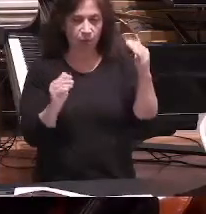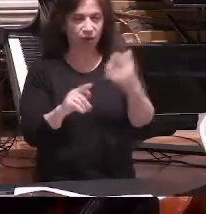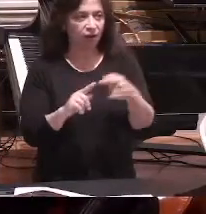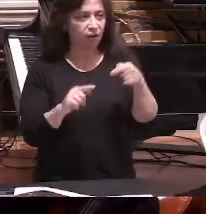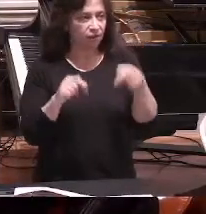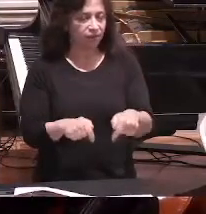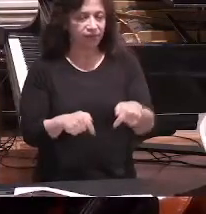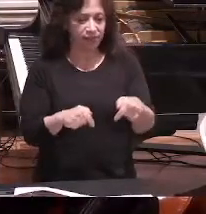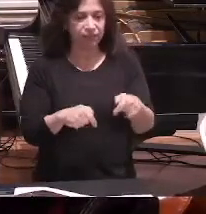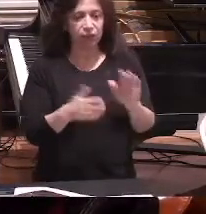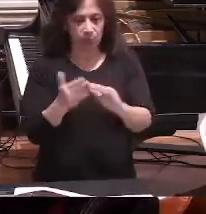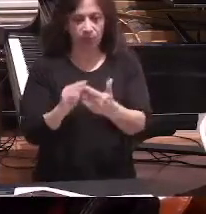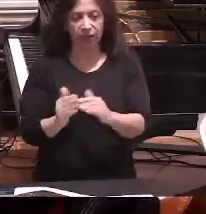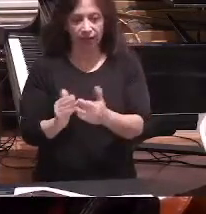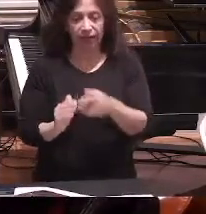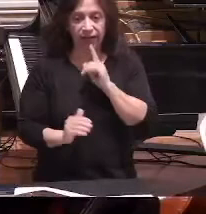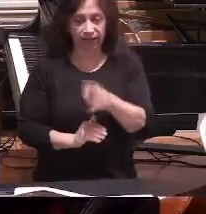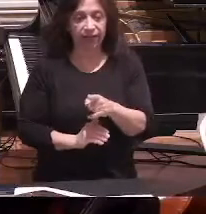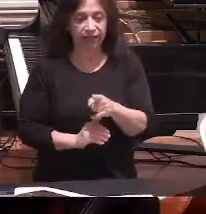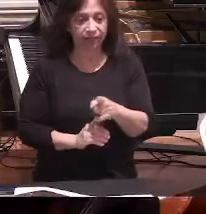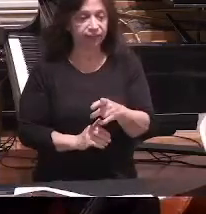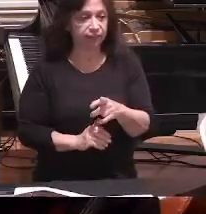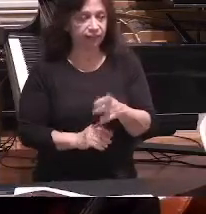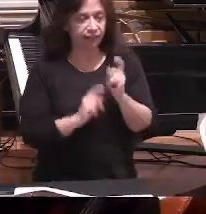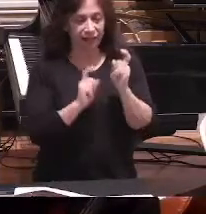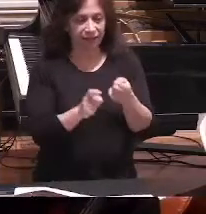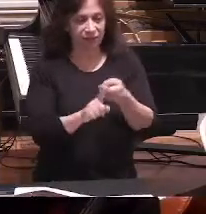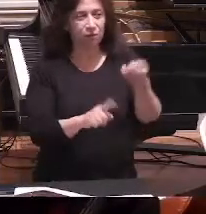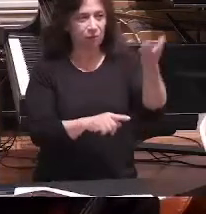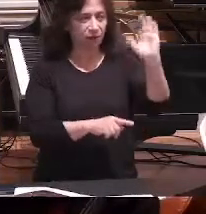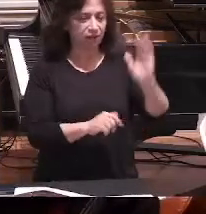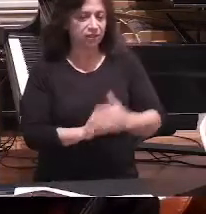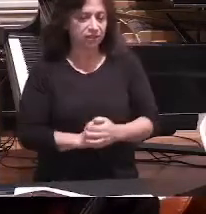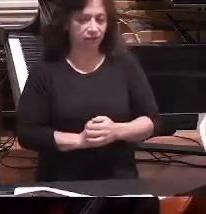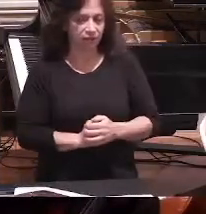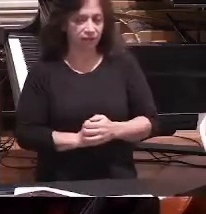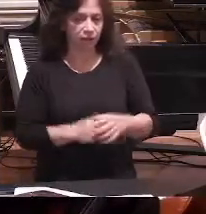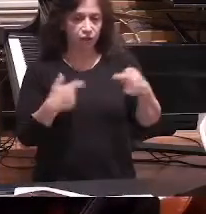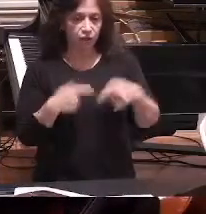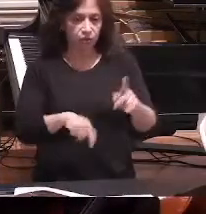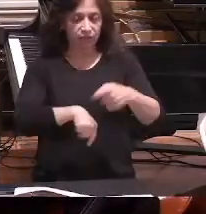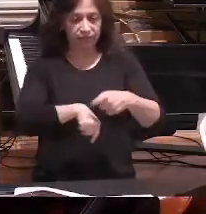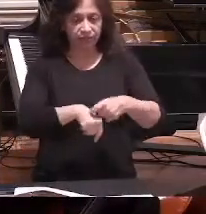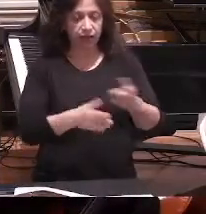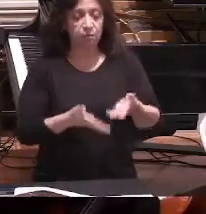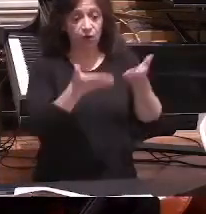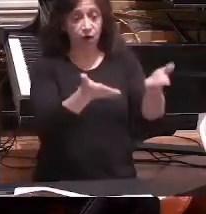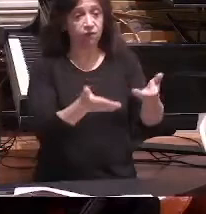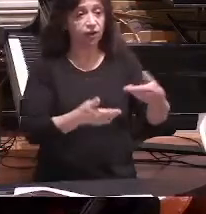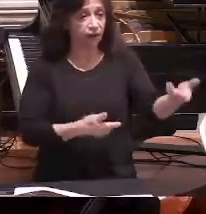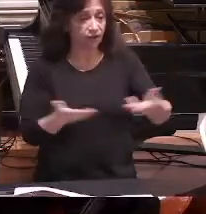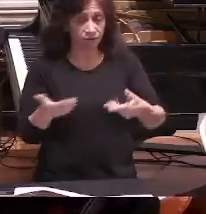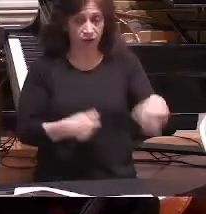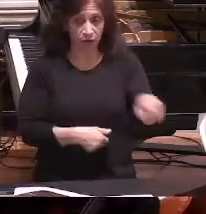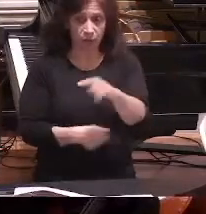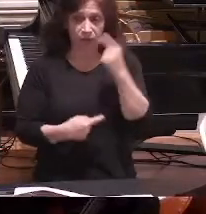this very community is a truly a gift from God. During this time of offering, I invite you